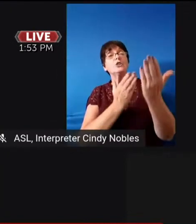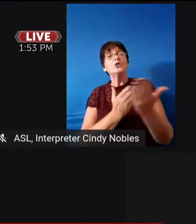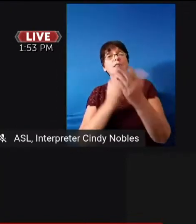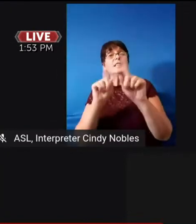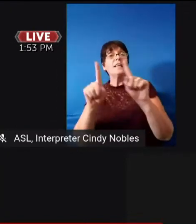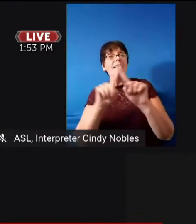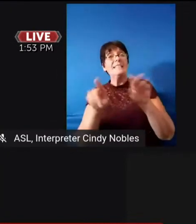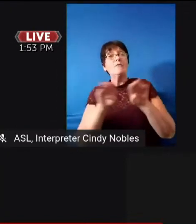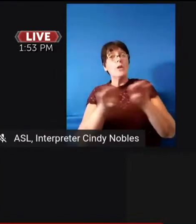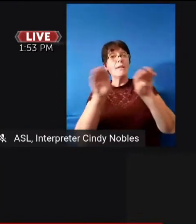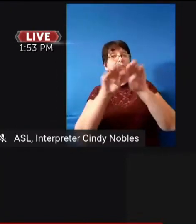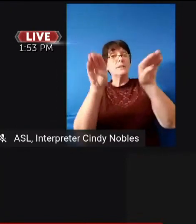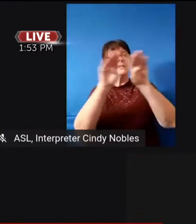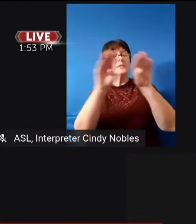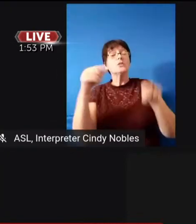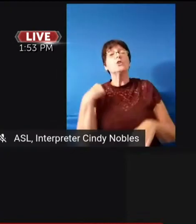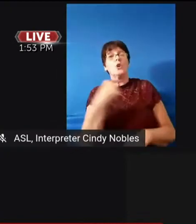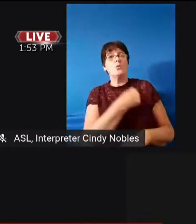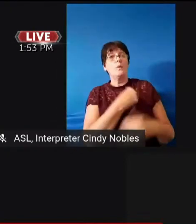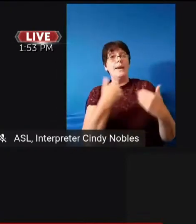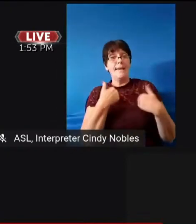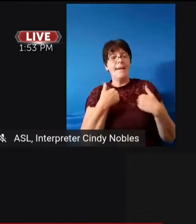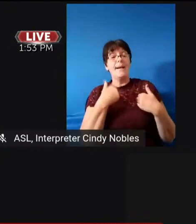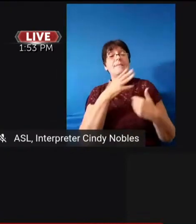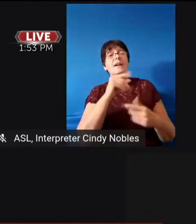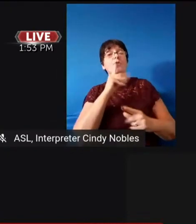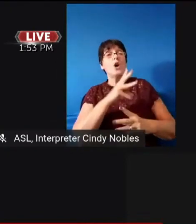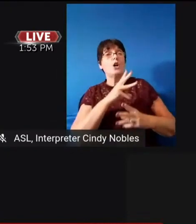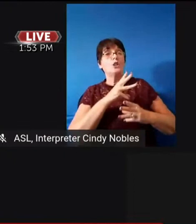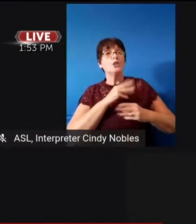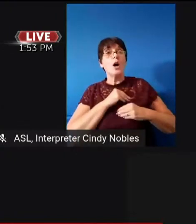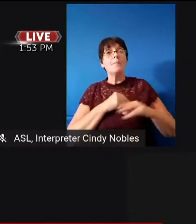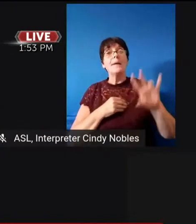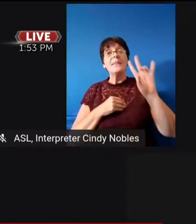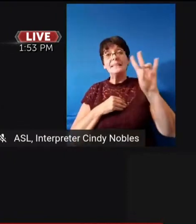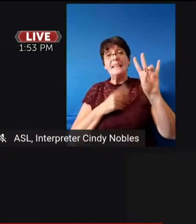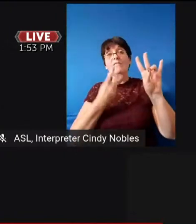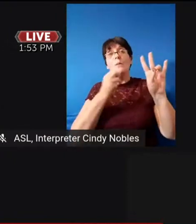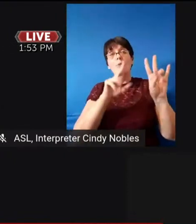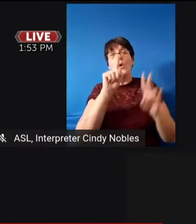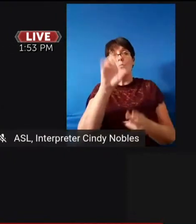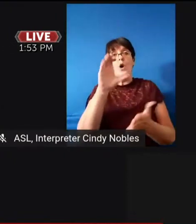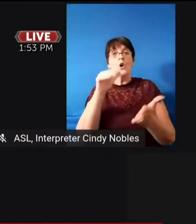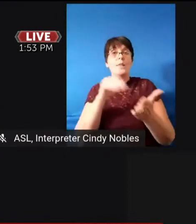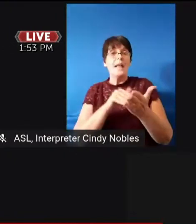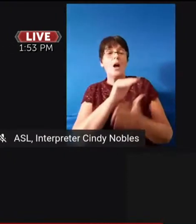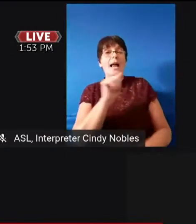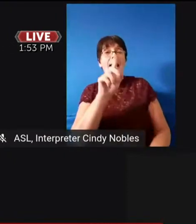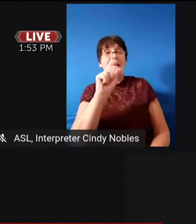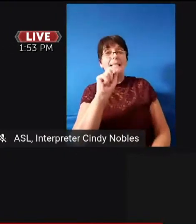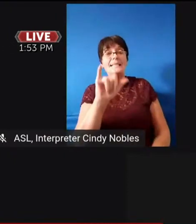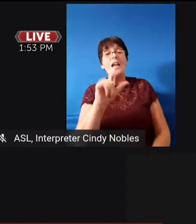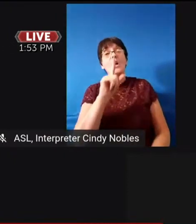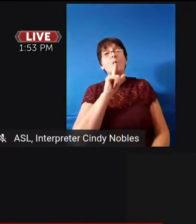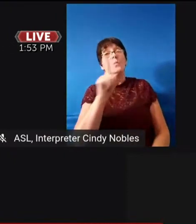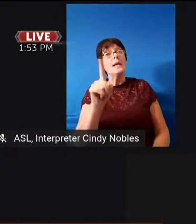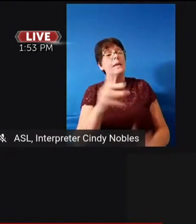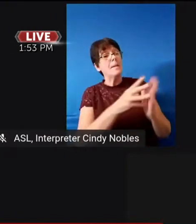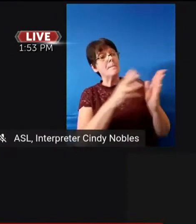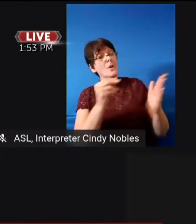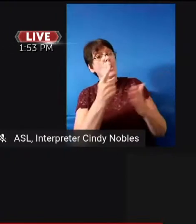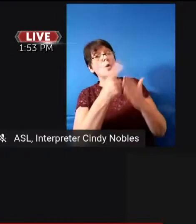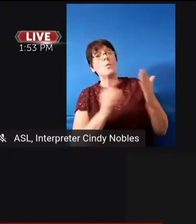ranges. We have and sort of adopted the 7 per 100,000 per day, really mirrored around what our